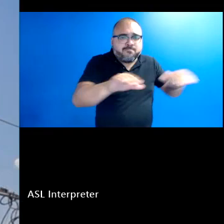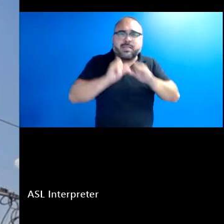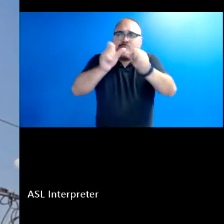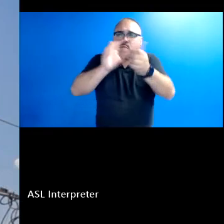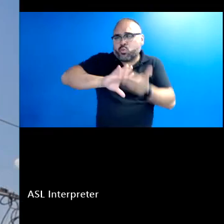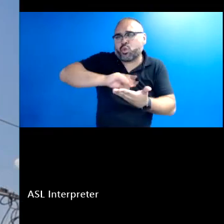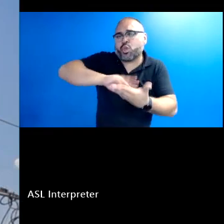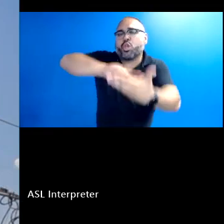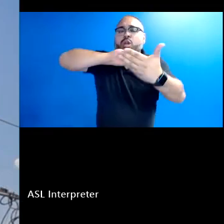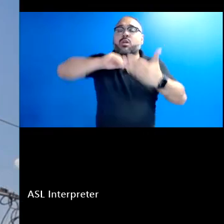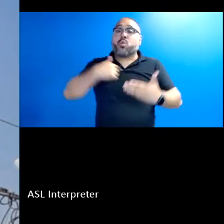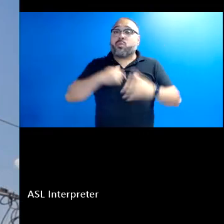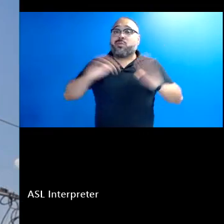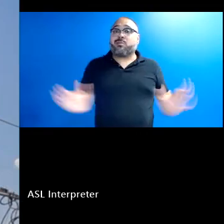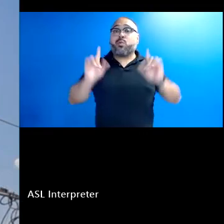to visit